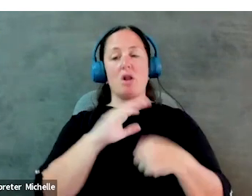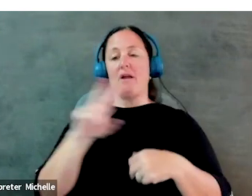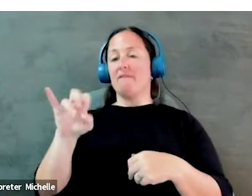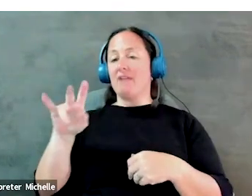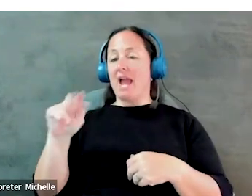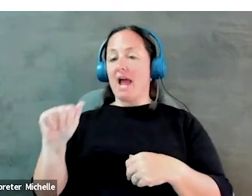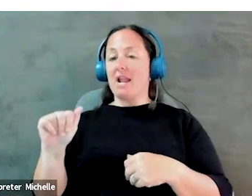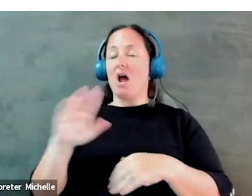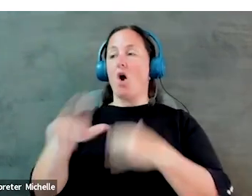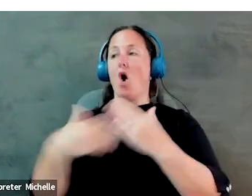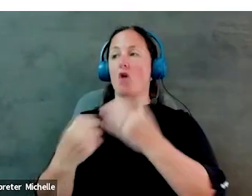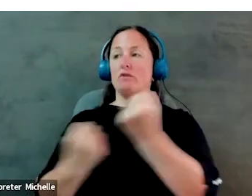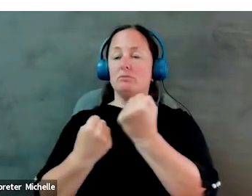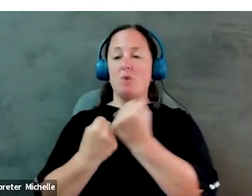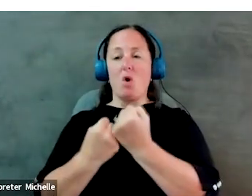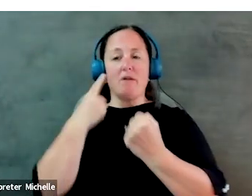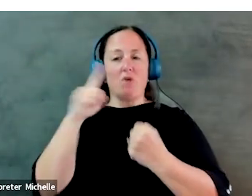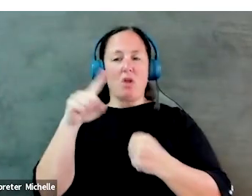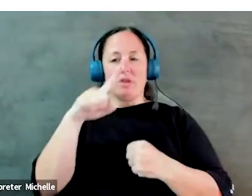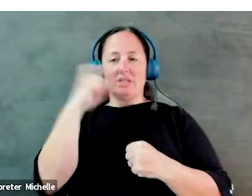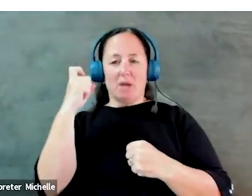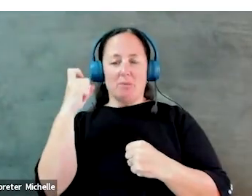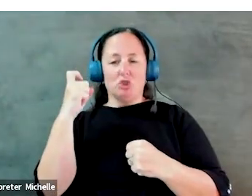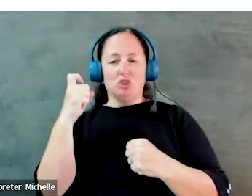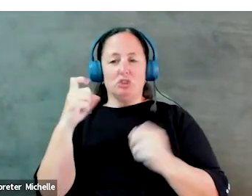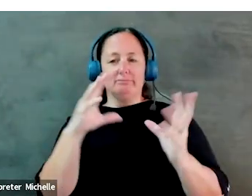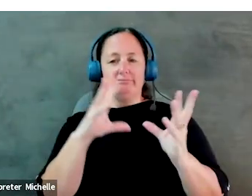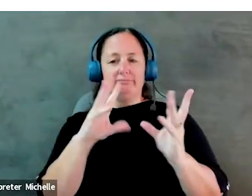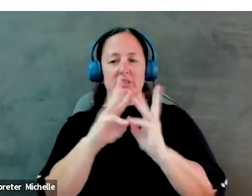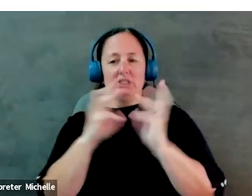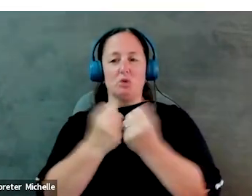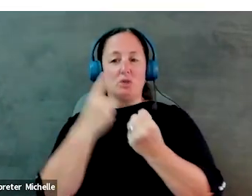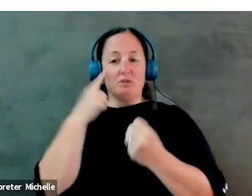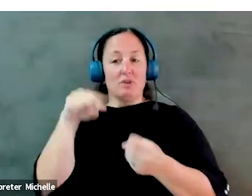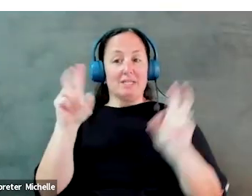Viviana and all of the organizers of the Summer Seminar Series for Cocoa. Let's go ahead and start.